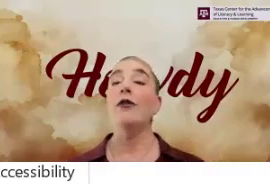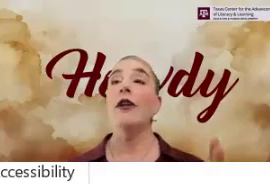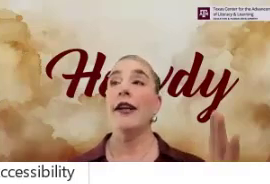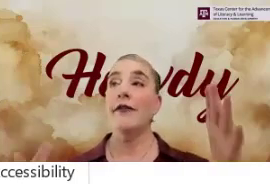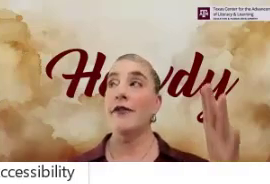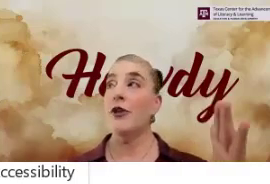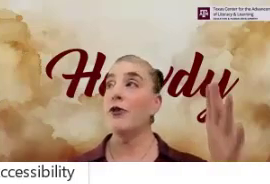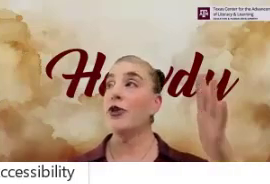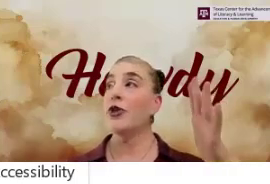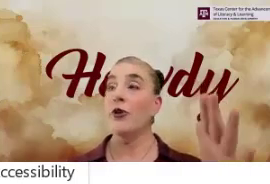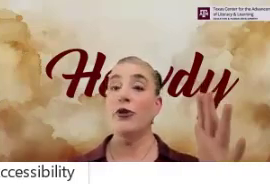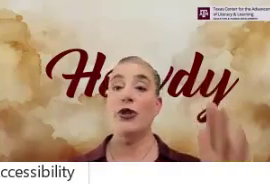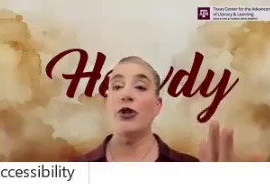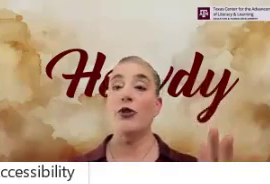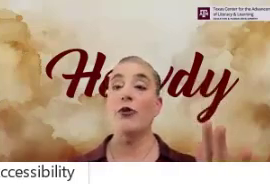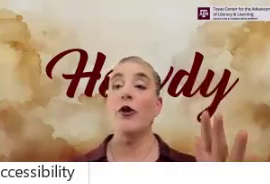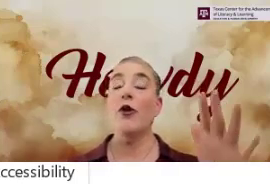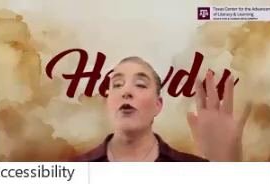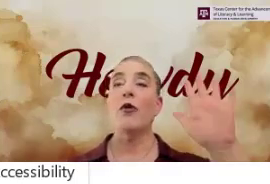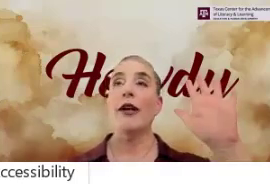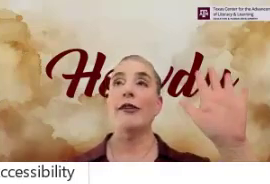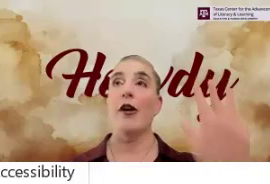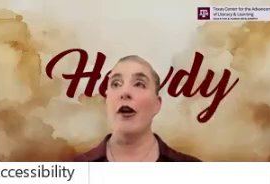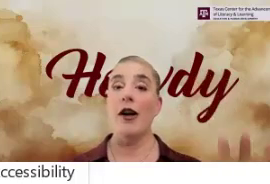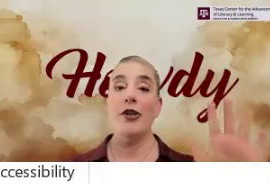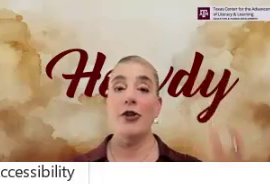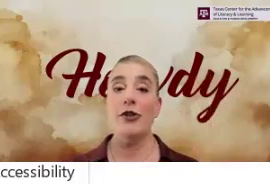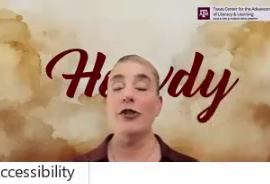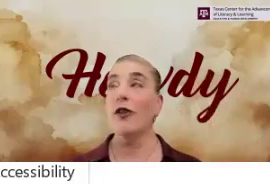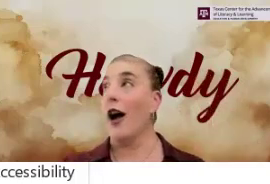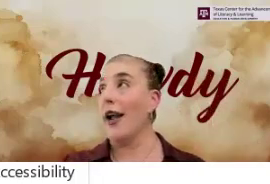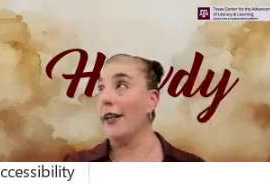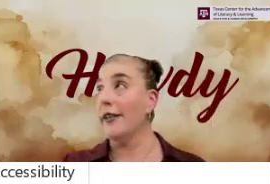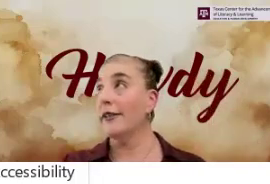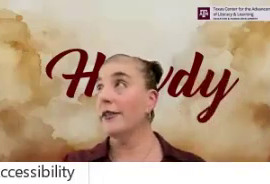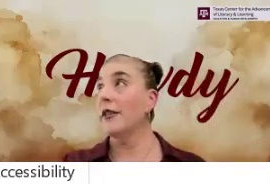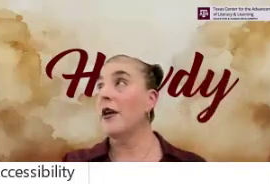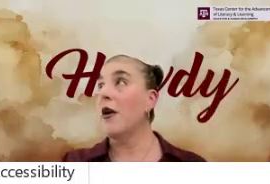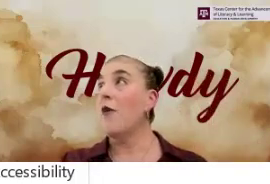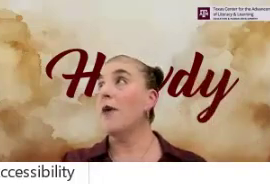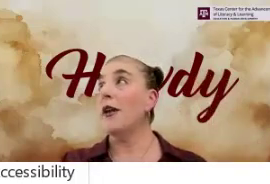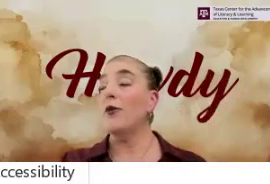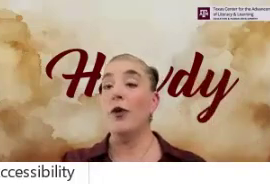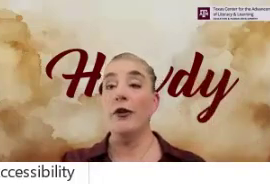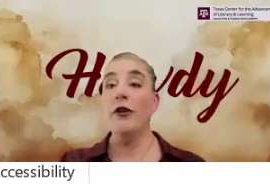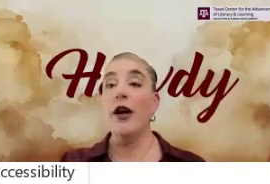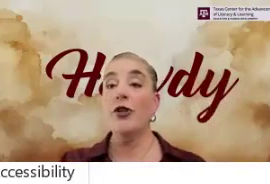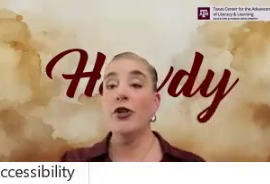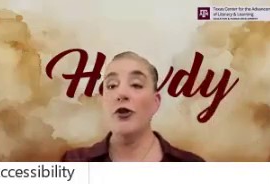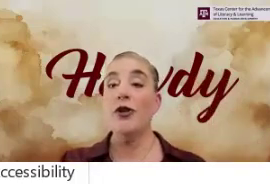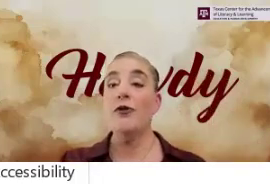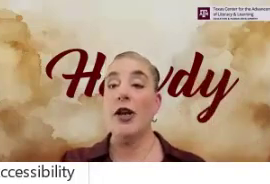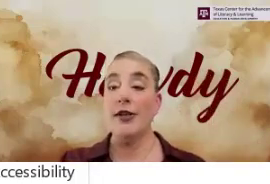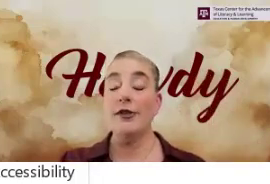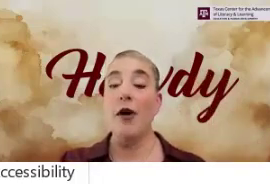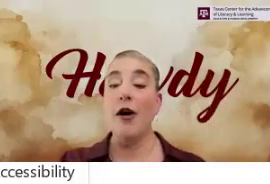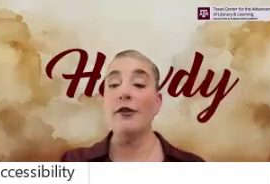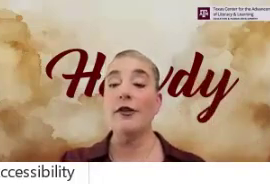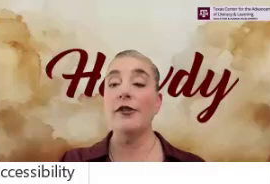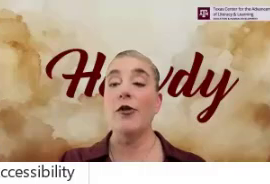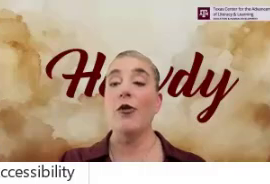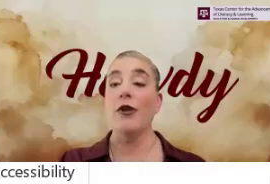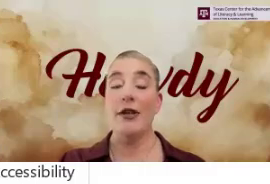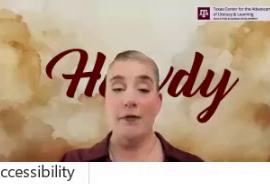The outline view shows you what is on your slide, but it will not show you